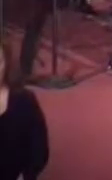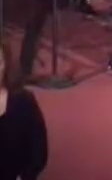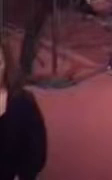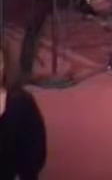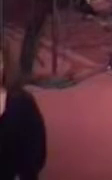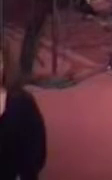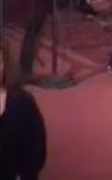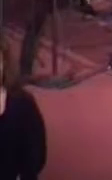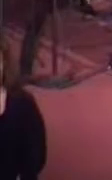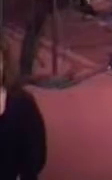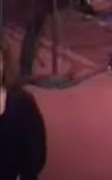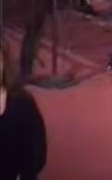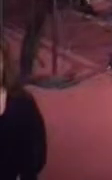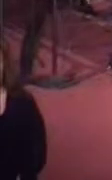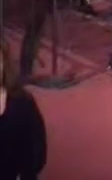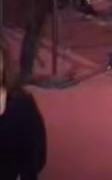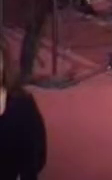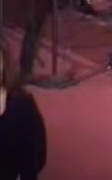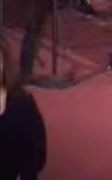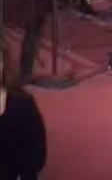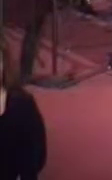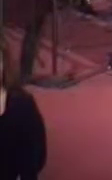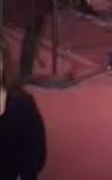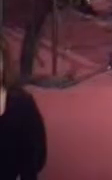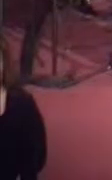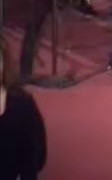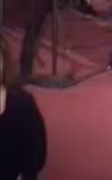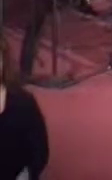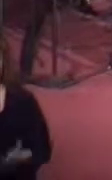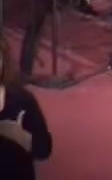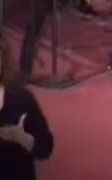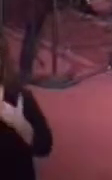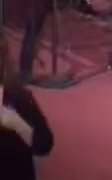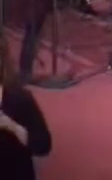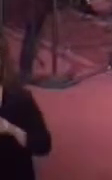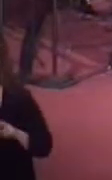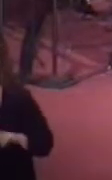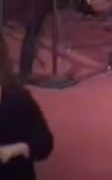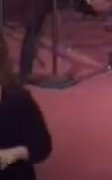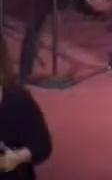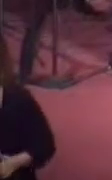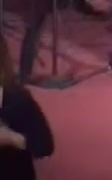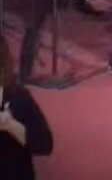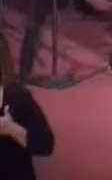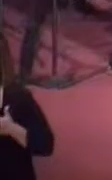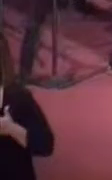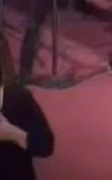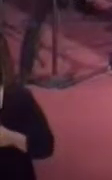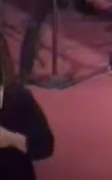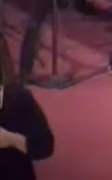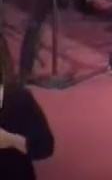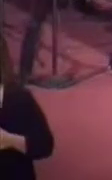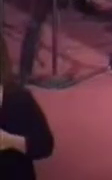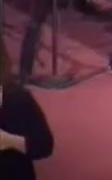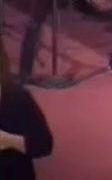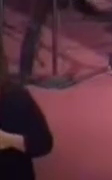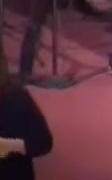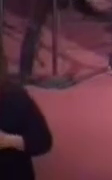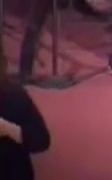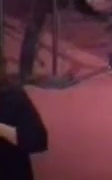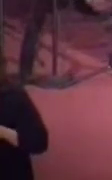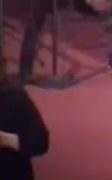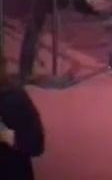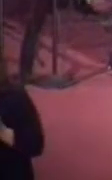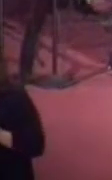persecution, you may want to reevaluate whether or not you're living a godly life in Jesus. You see, how does Daniel respond? What is